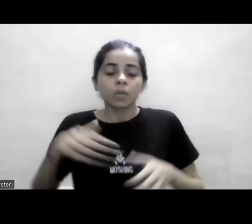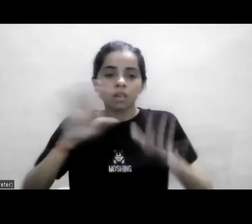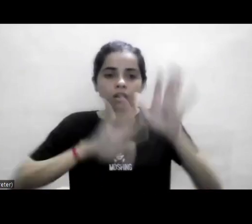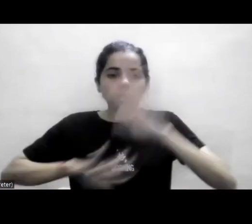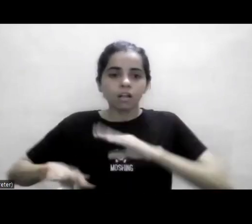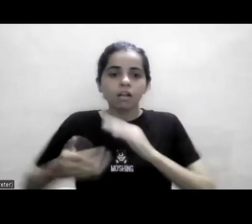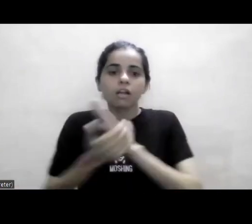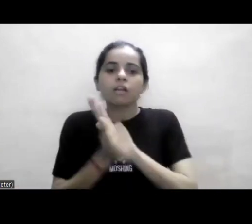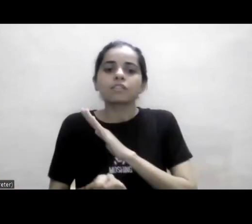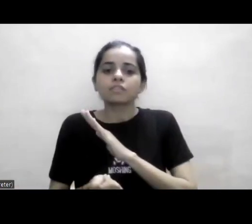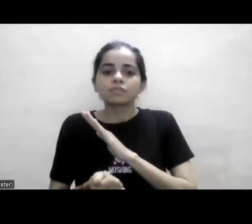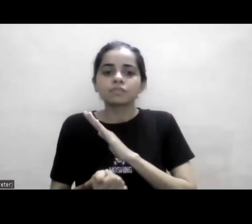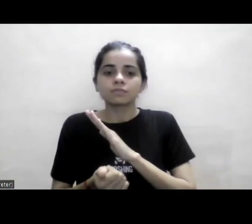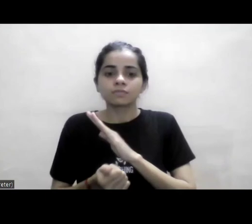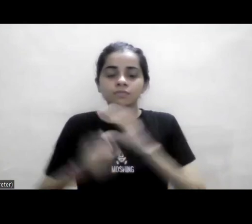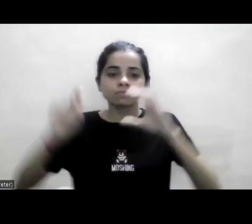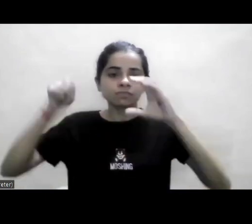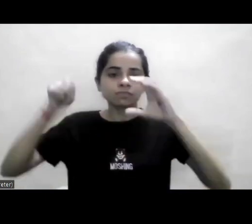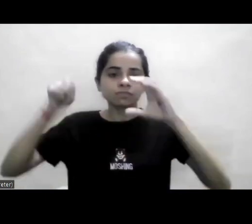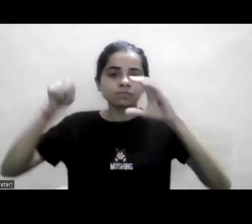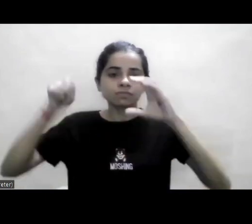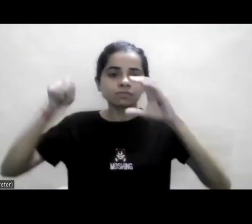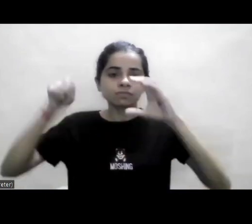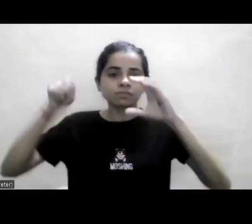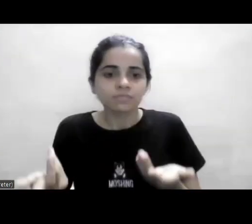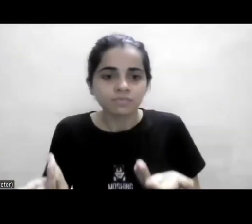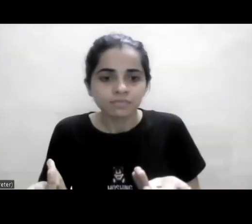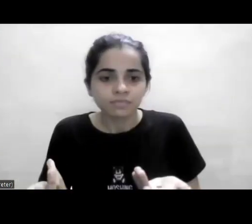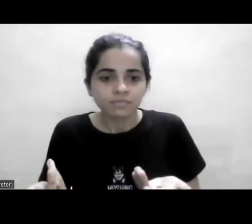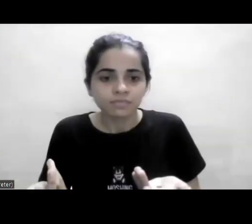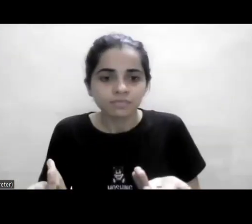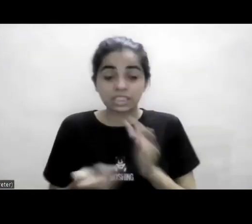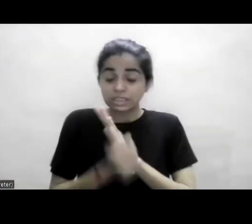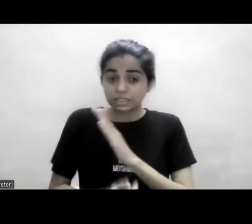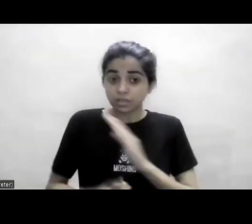But, bringing back this idea of being extraordinary.